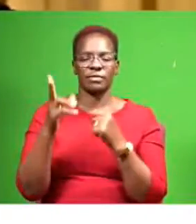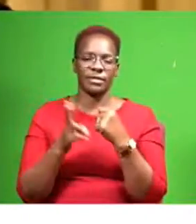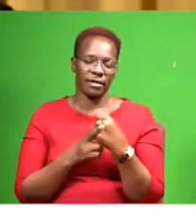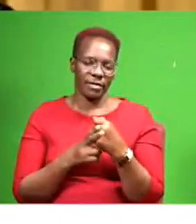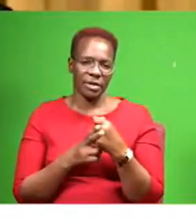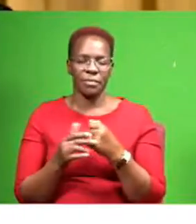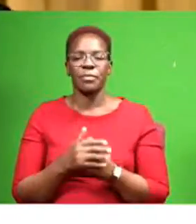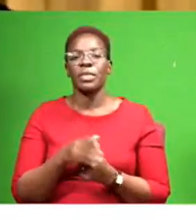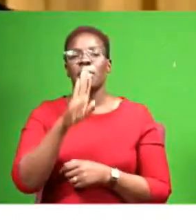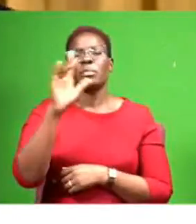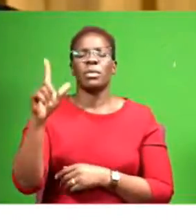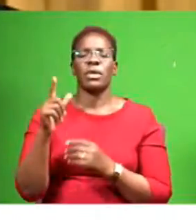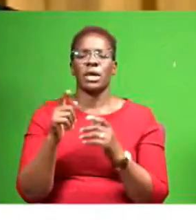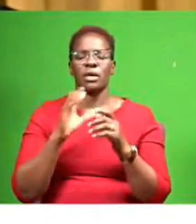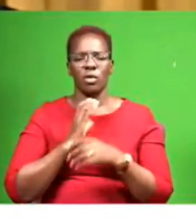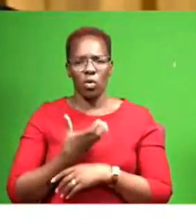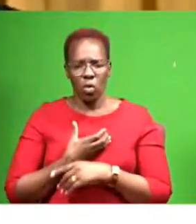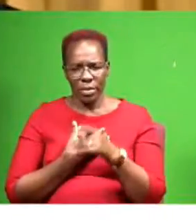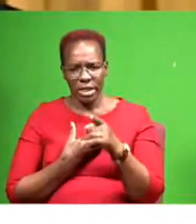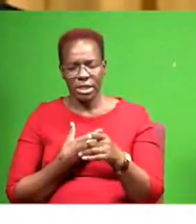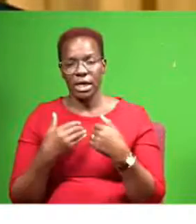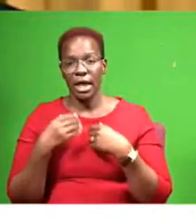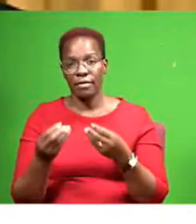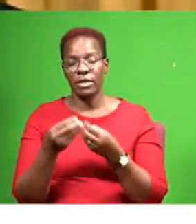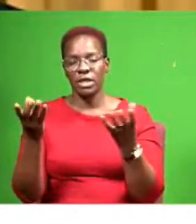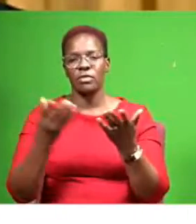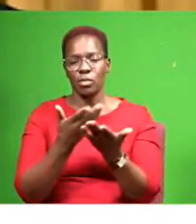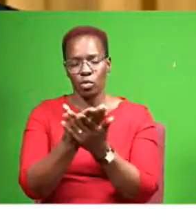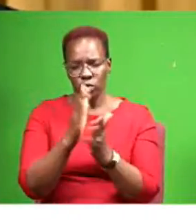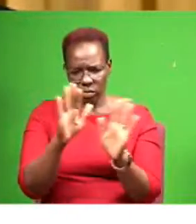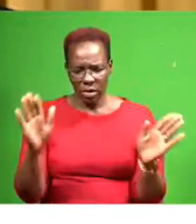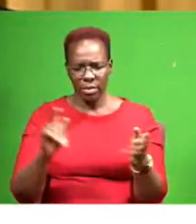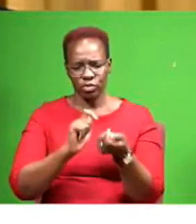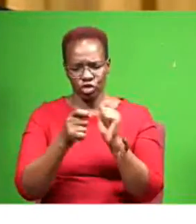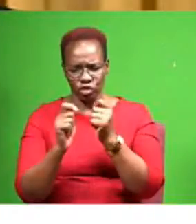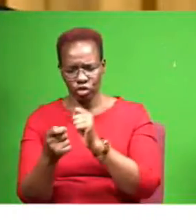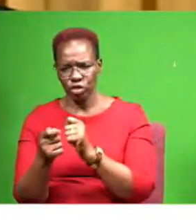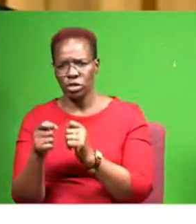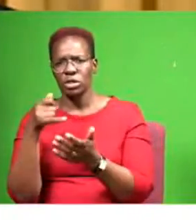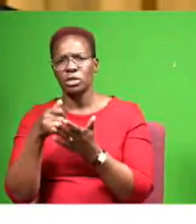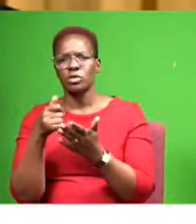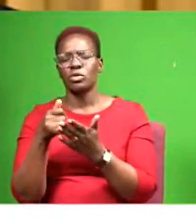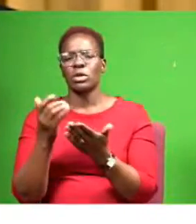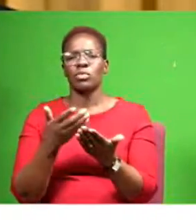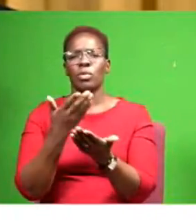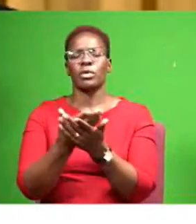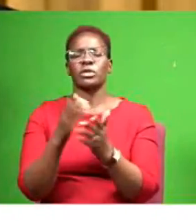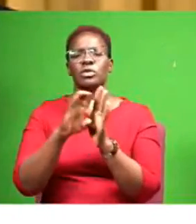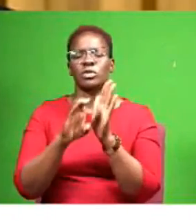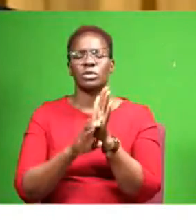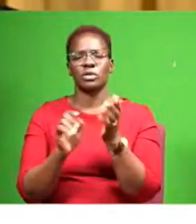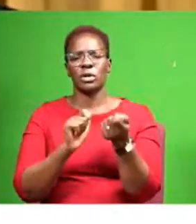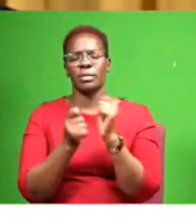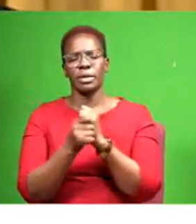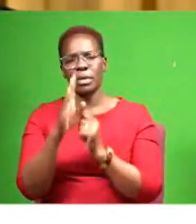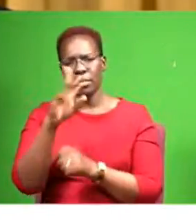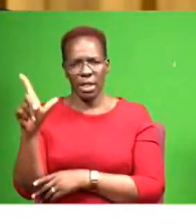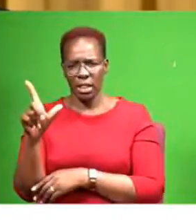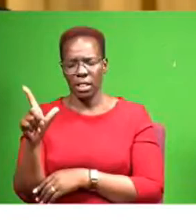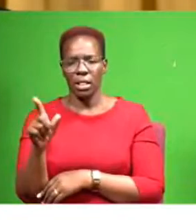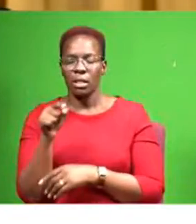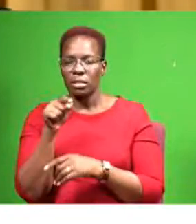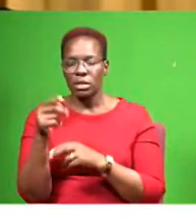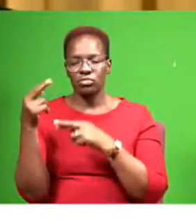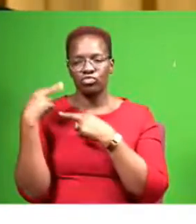The BBI Steering Committee, having given its proposals on changes which included a proposed constitutional amendment bill, its